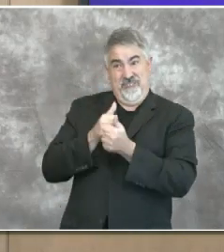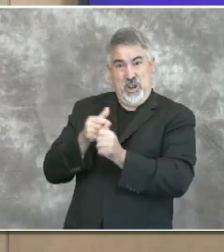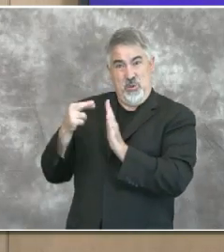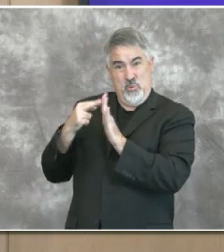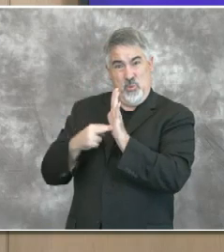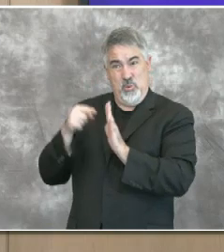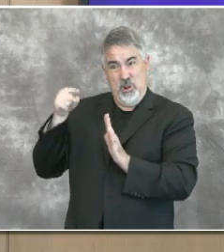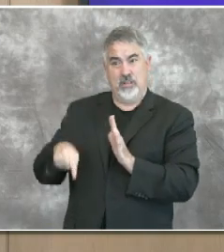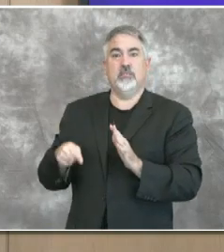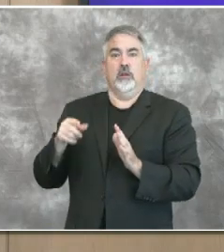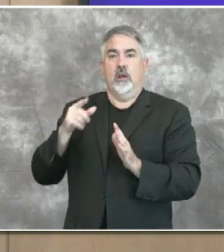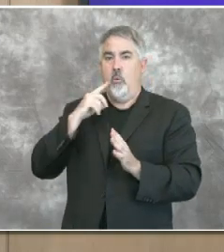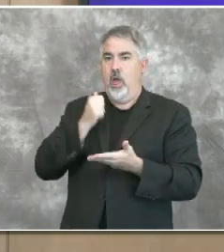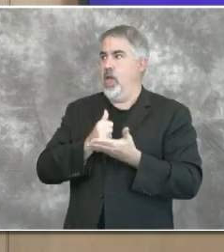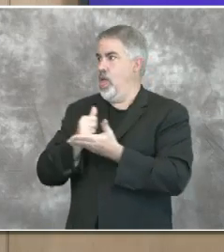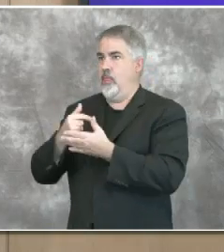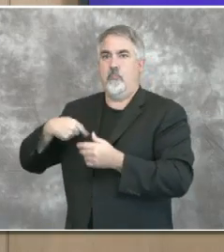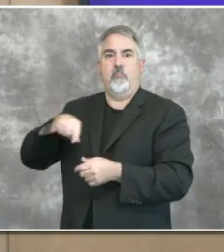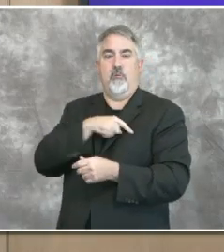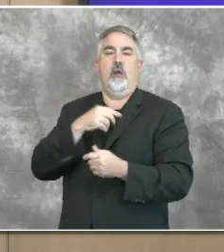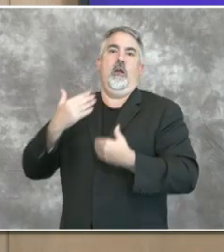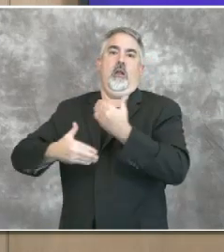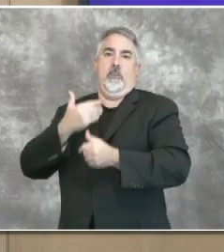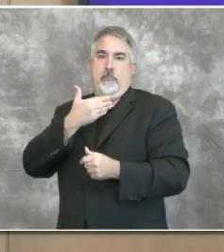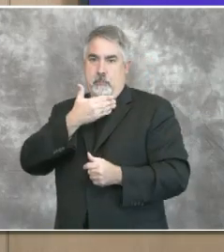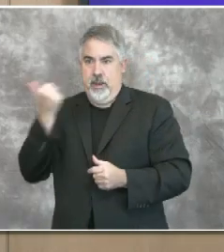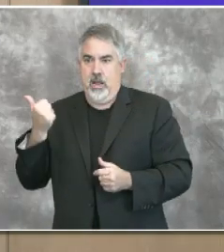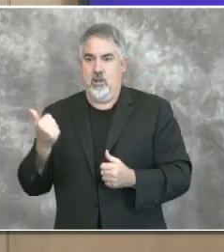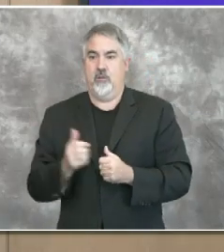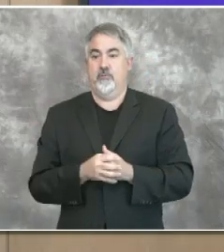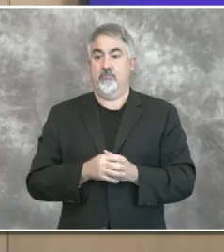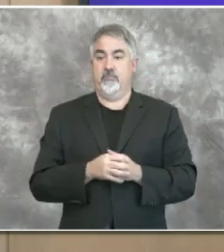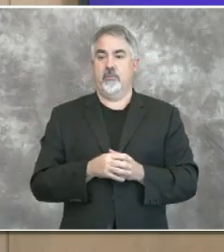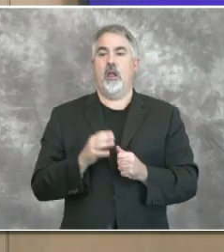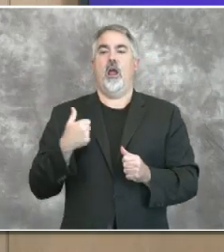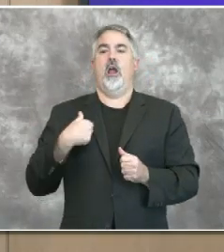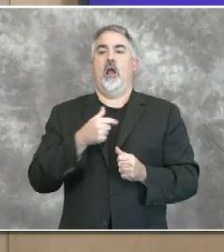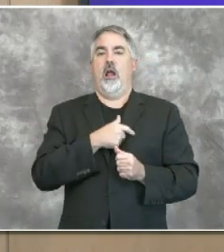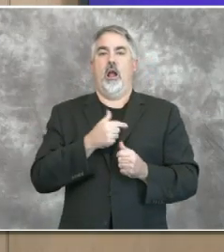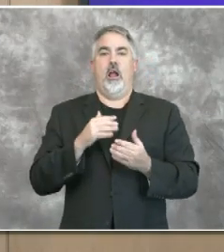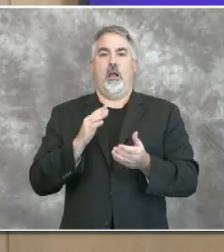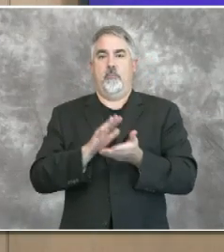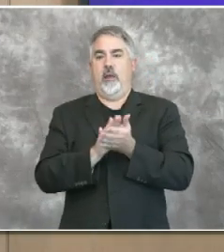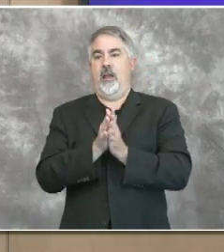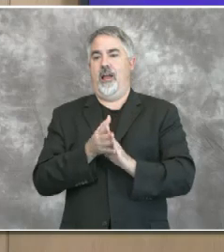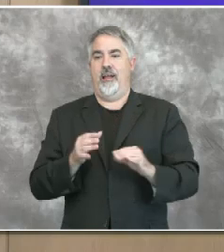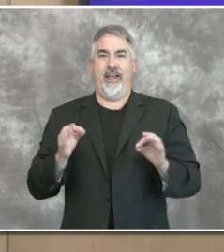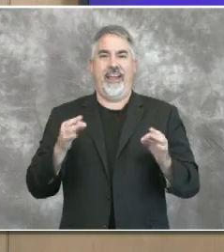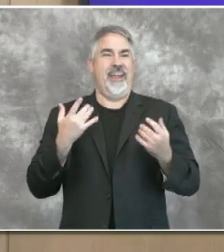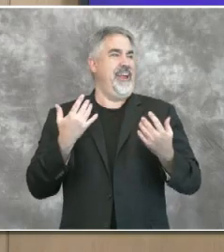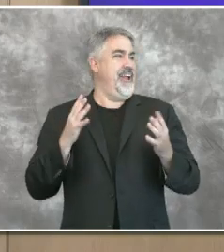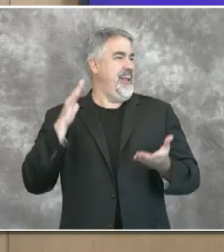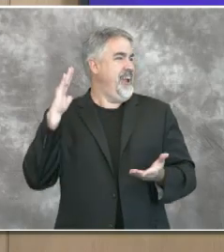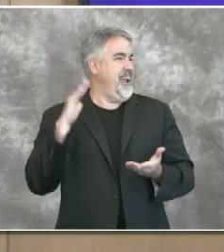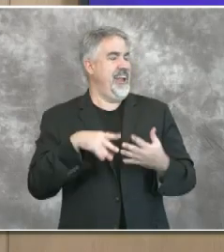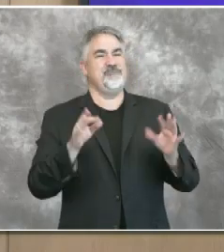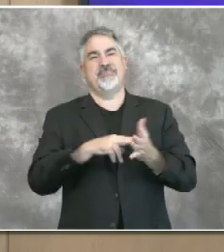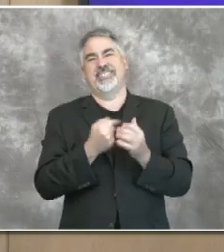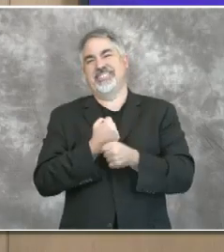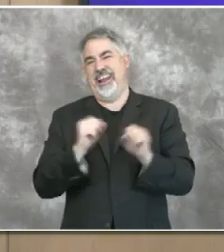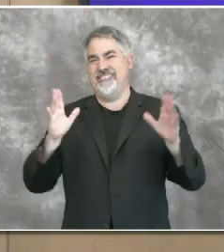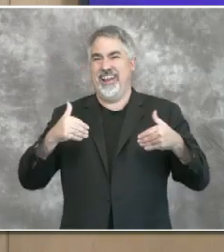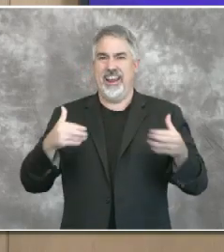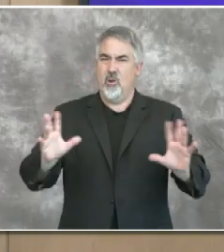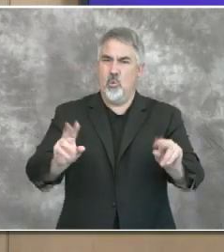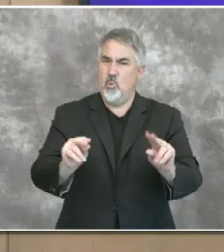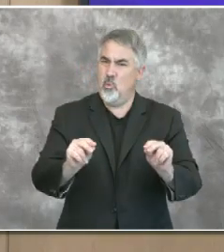But the moment at which we become complacent and we stop adhering to that guidance is the moment at which our trajectory changes, and we very well could